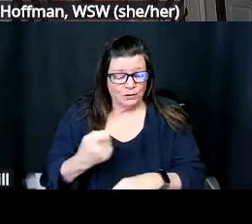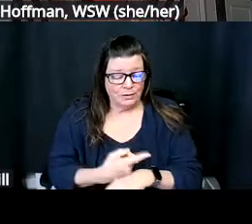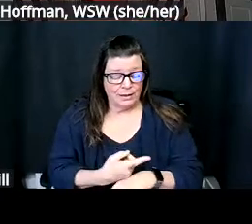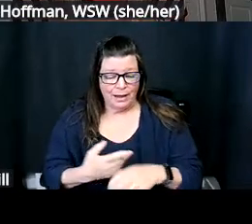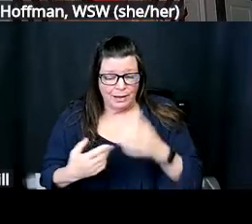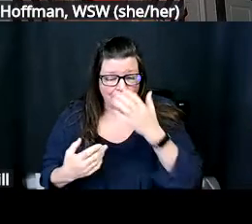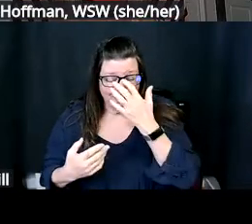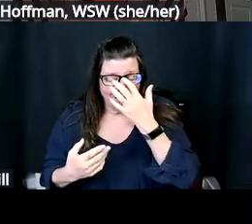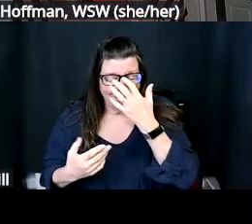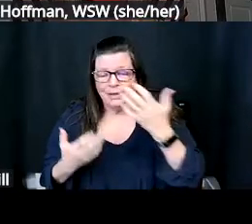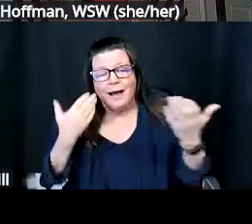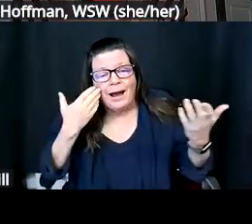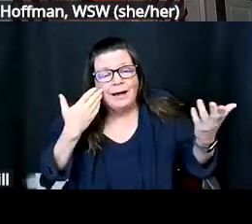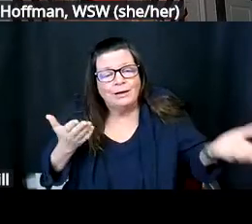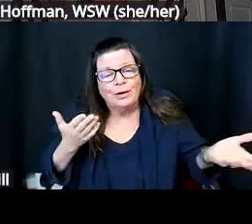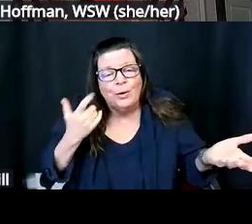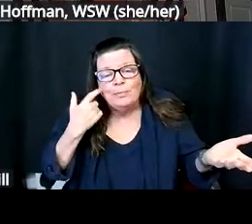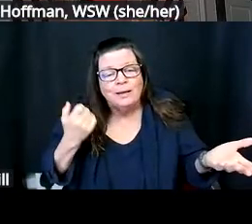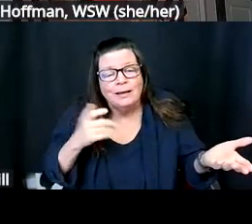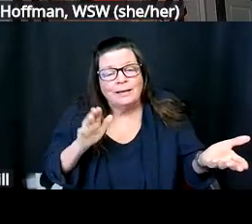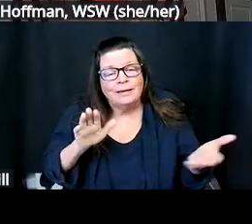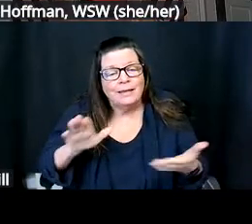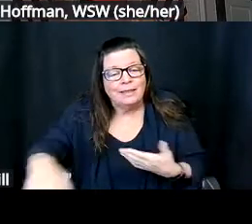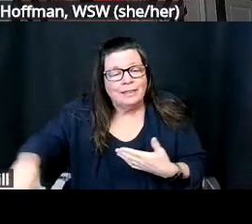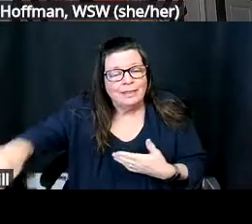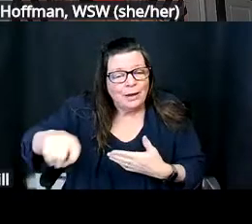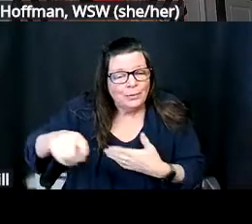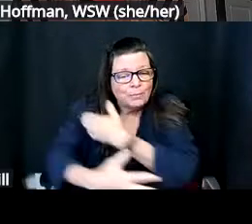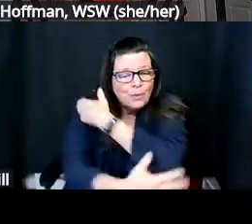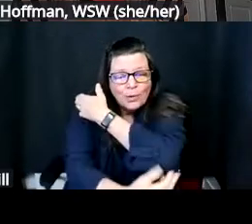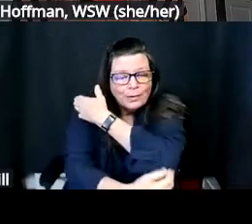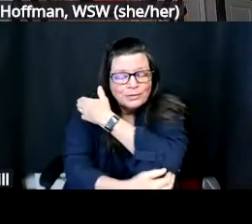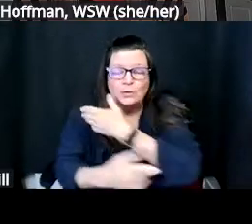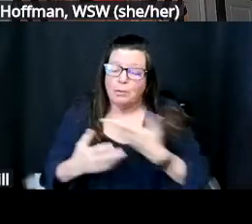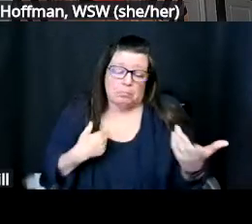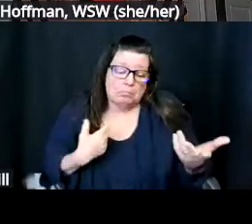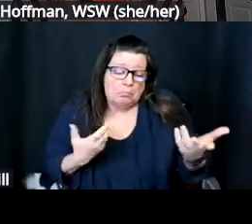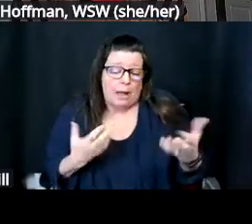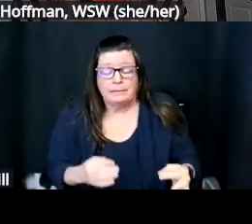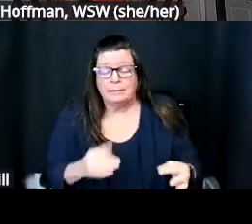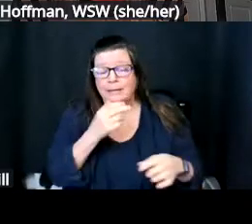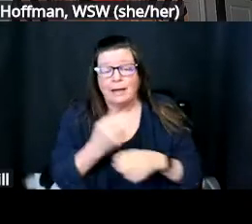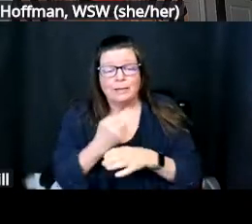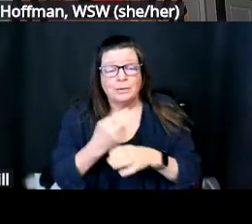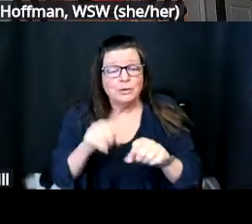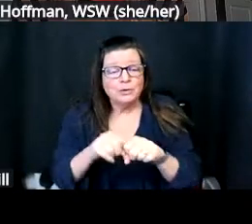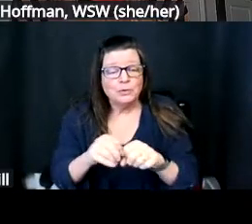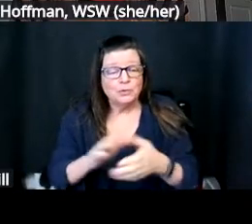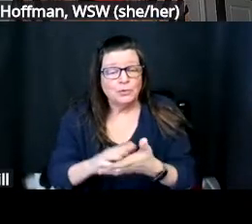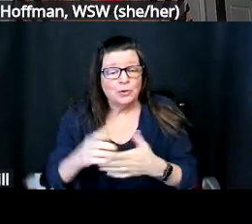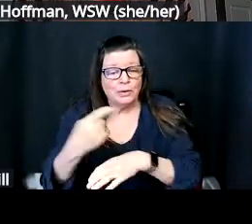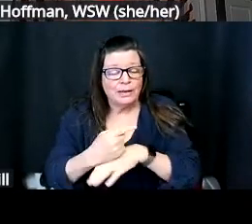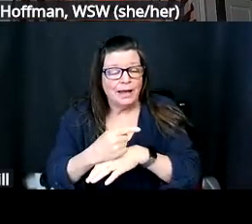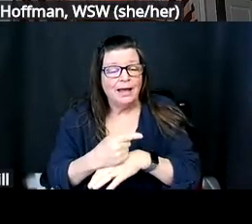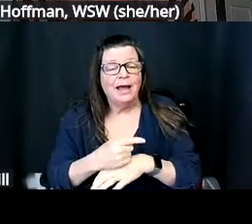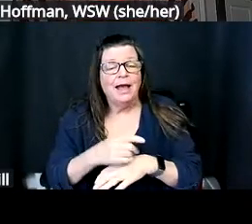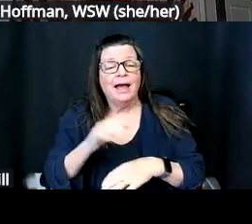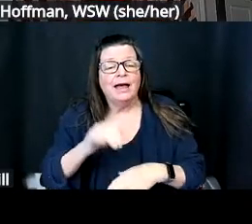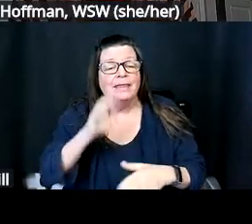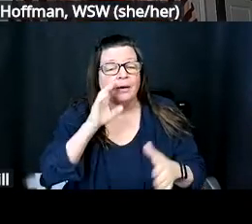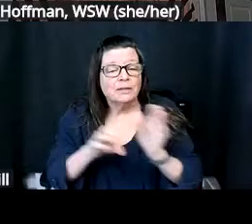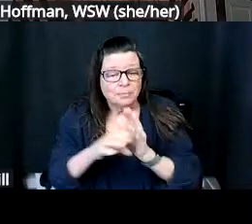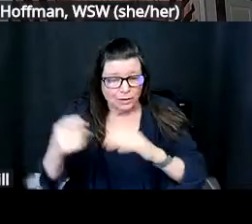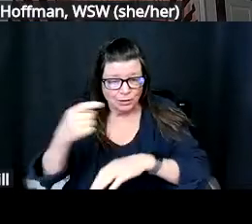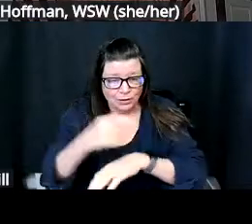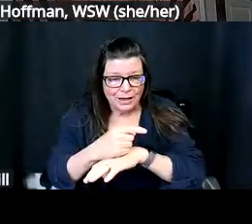was because they were poor. I mean, so I decided not to wear shoes to school one day, and that was the picture taking day in the